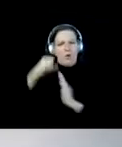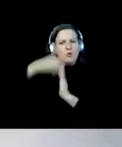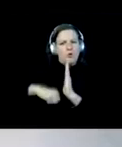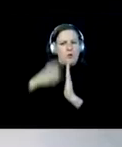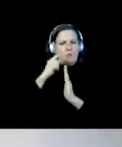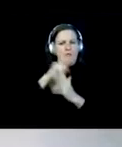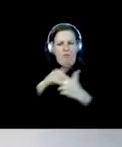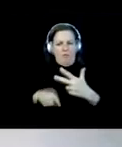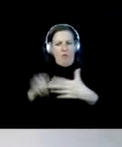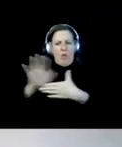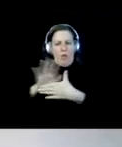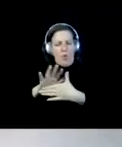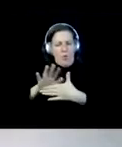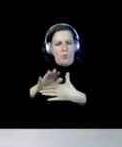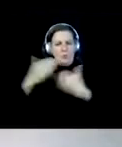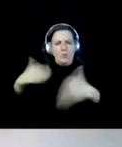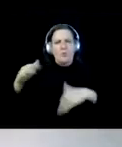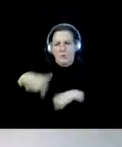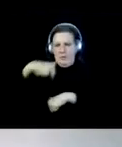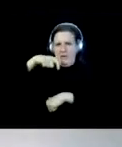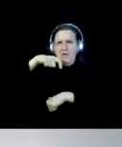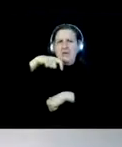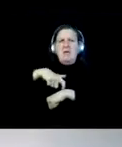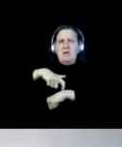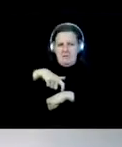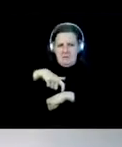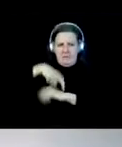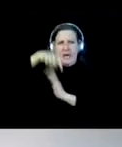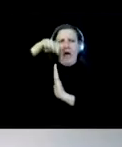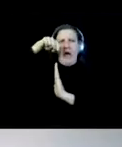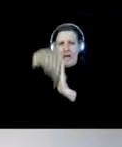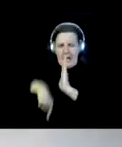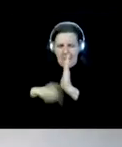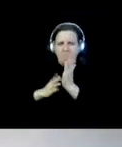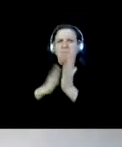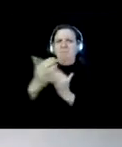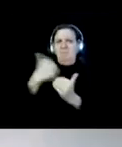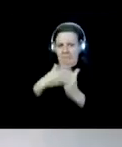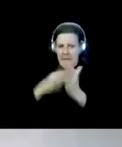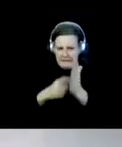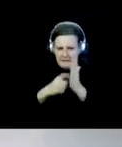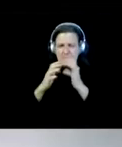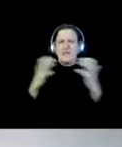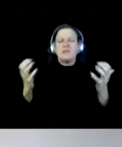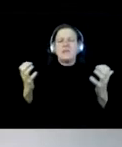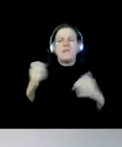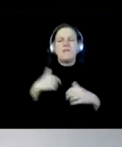it's pretty time intensive. So can you walk us through a bit, particularly for Rose